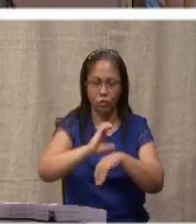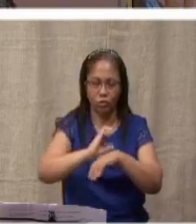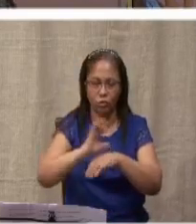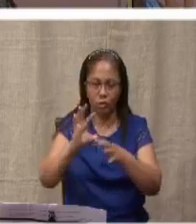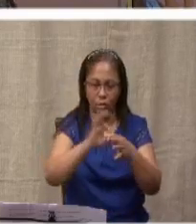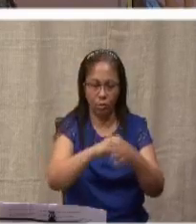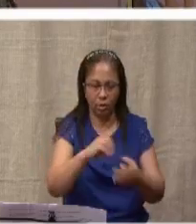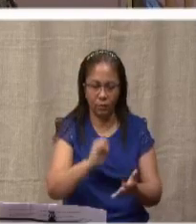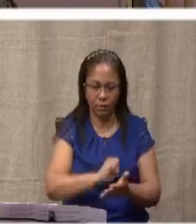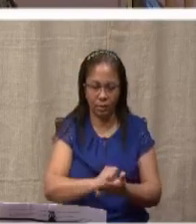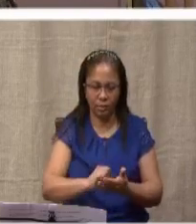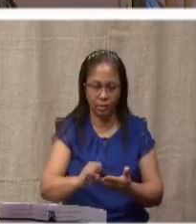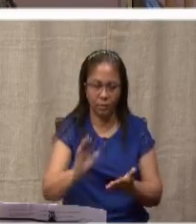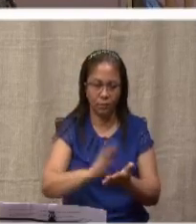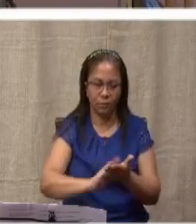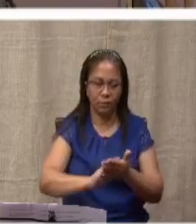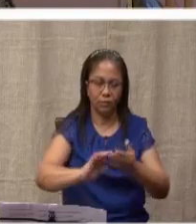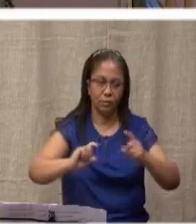states